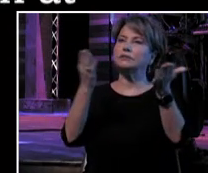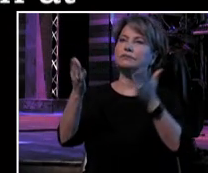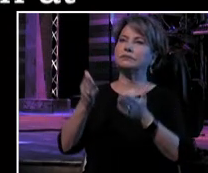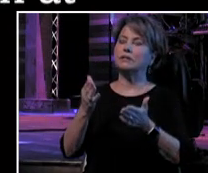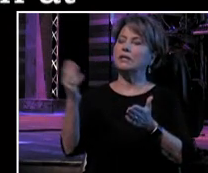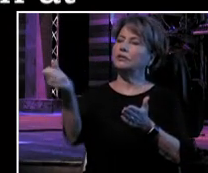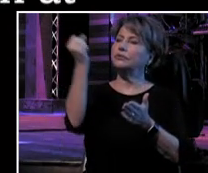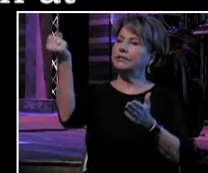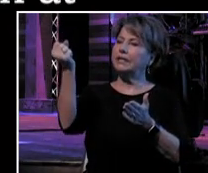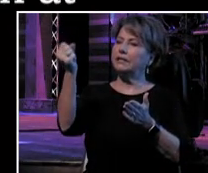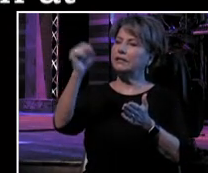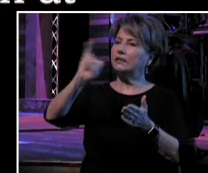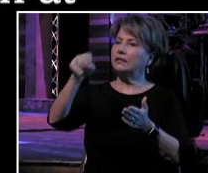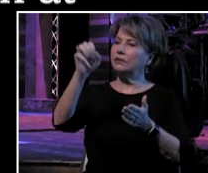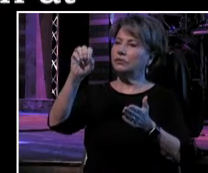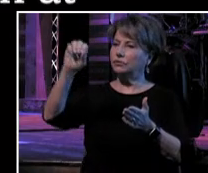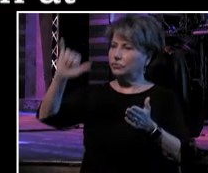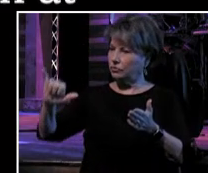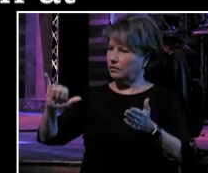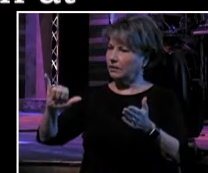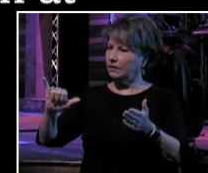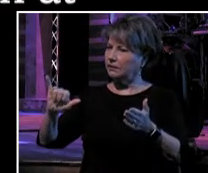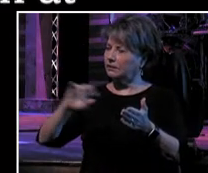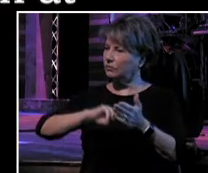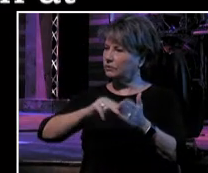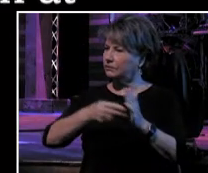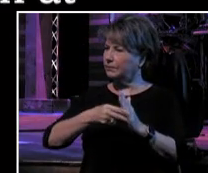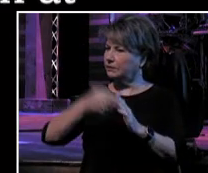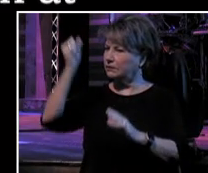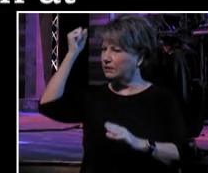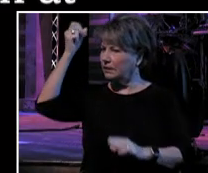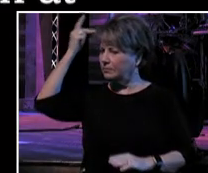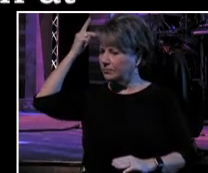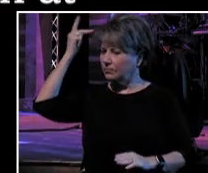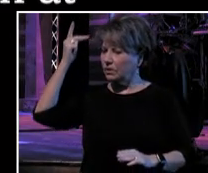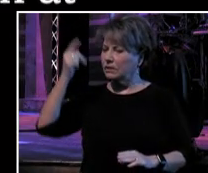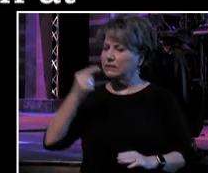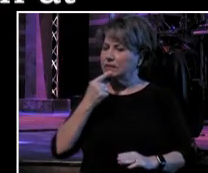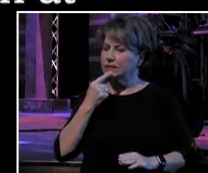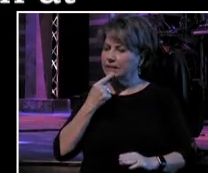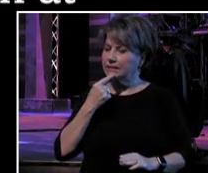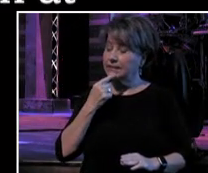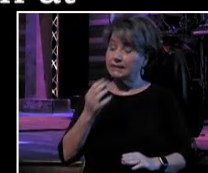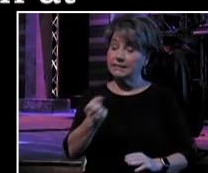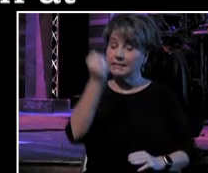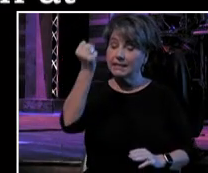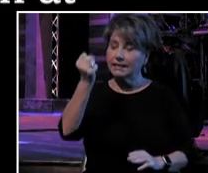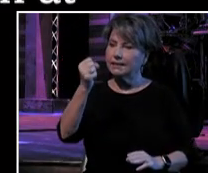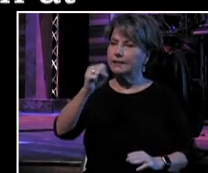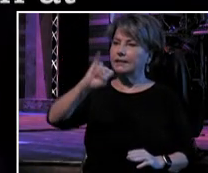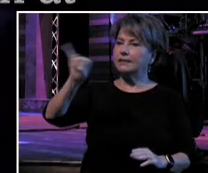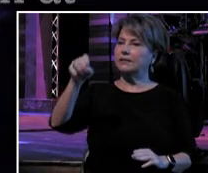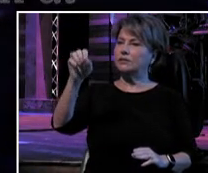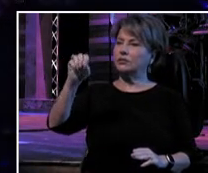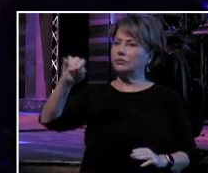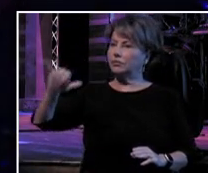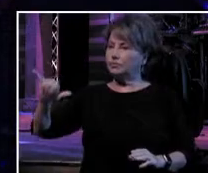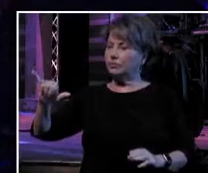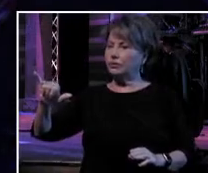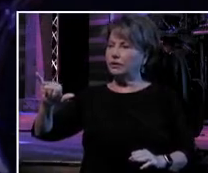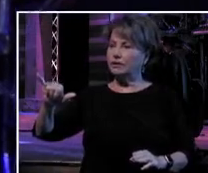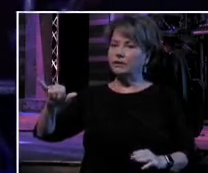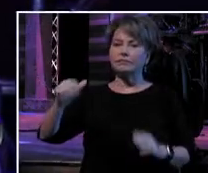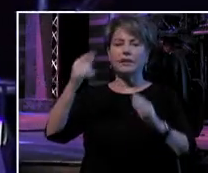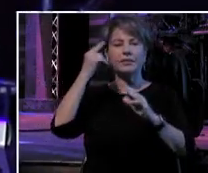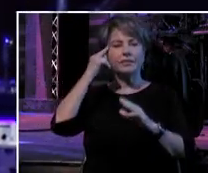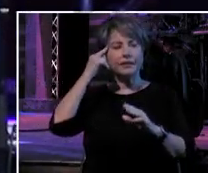them? Well, Paul was taking joy with the Lord, he was taking joy with them. Whenever he thought of them, whenever he prayed